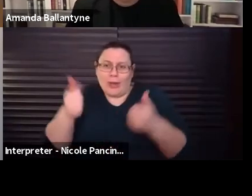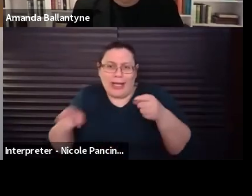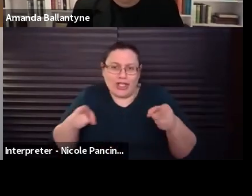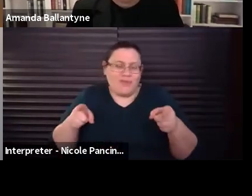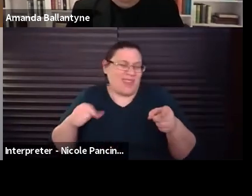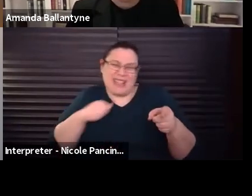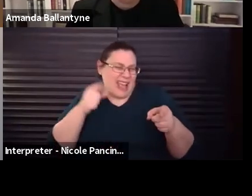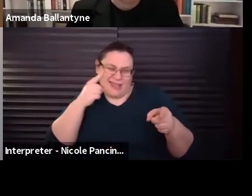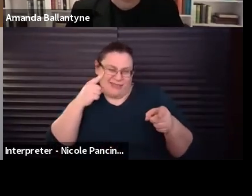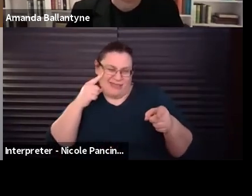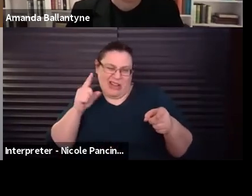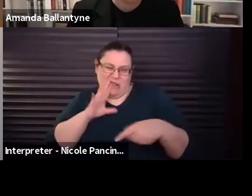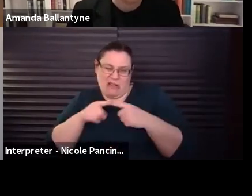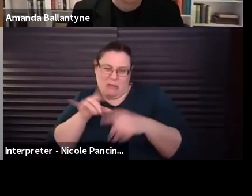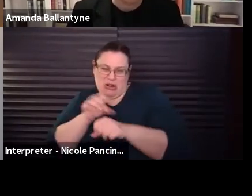about earthquakes.